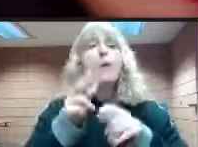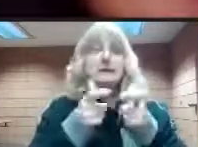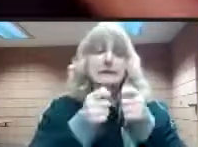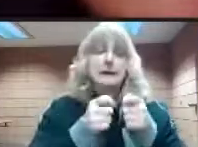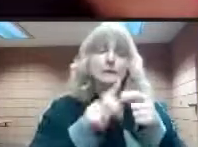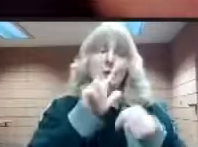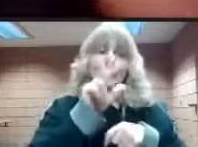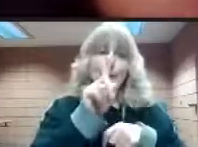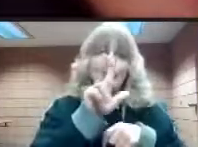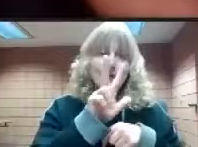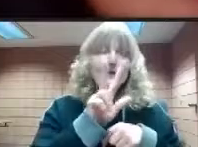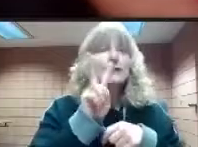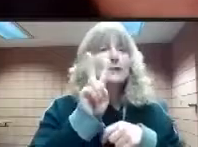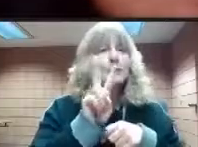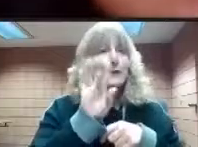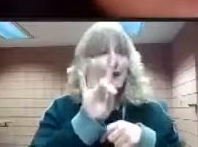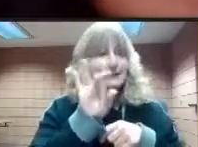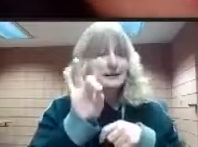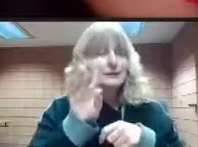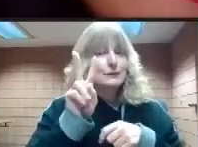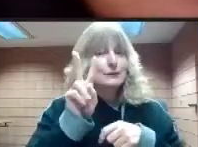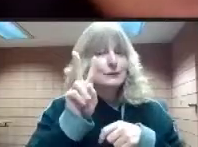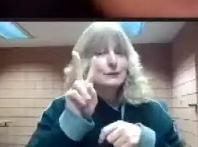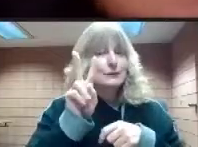313-288-2082. Again, that's